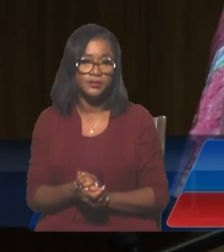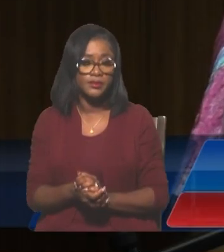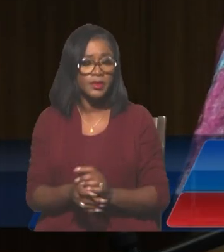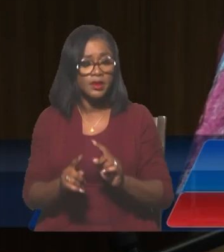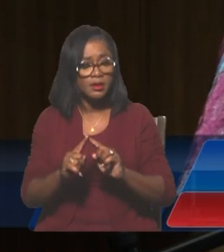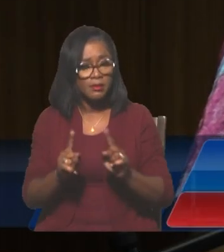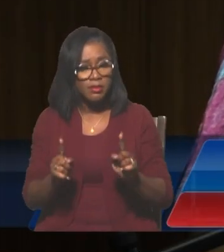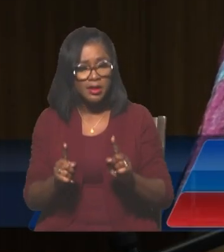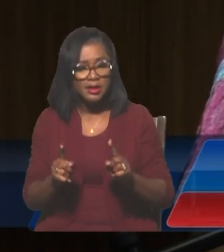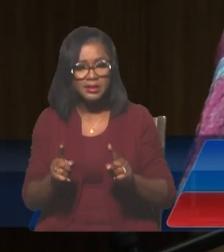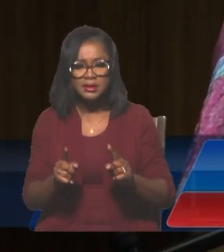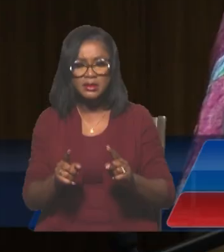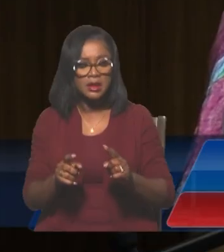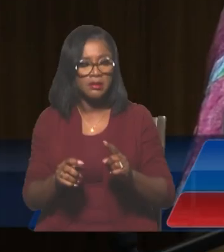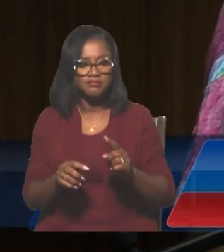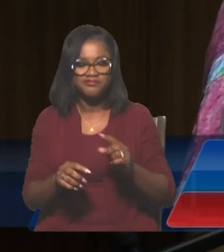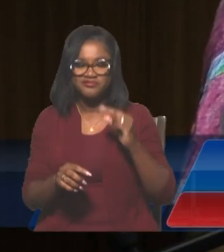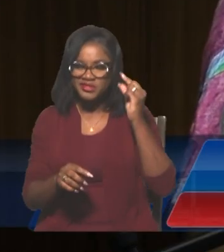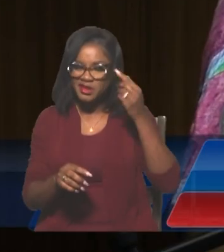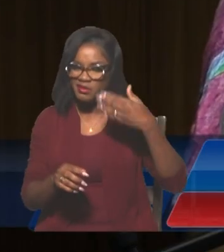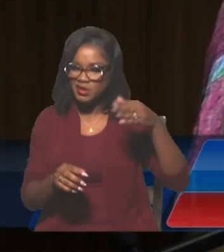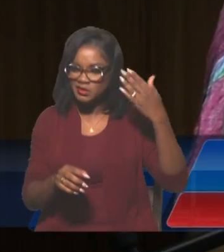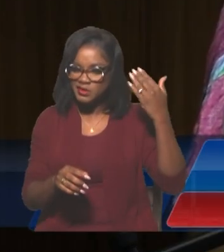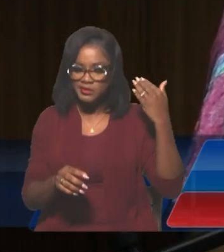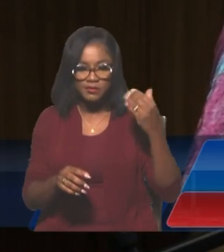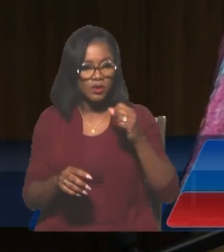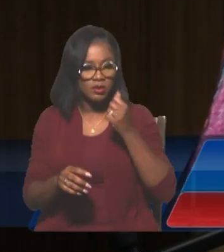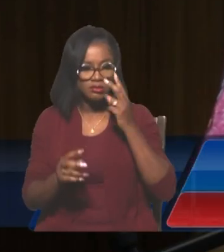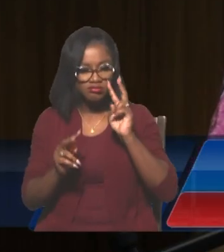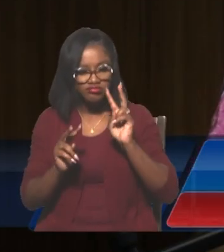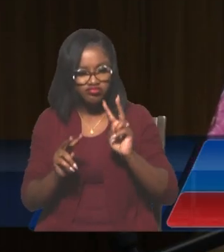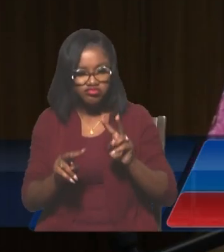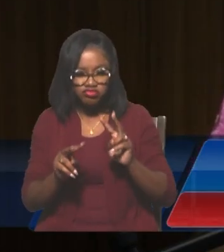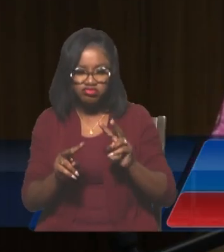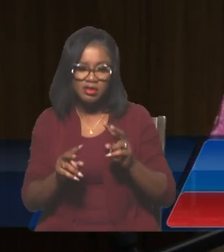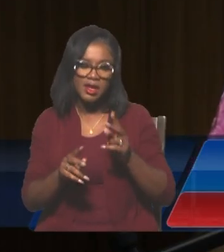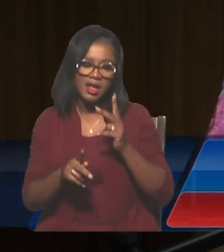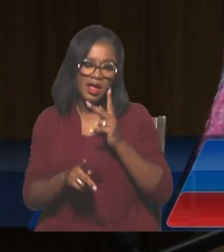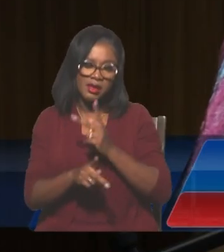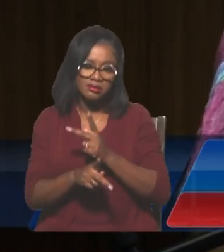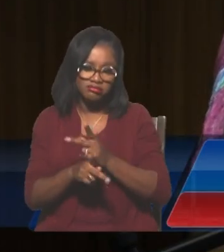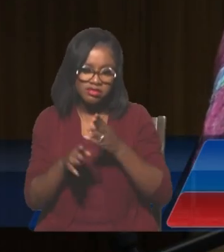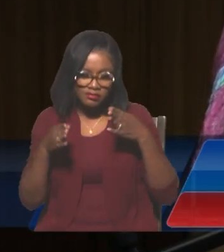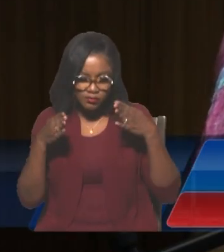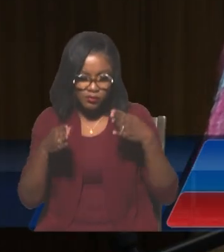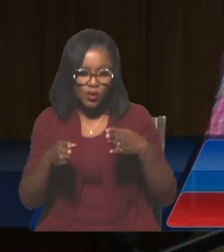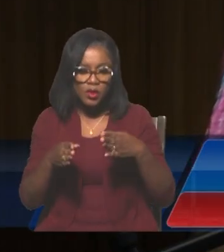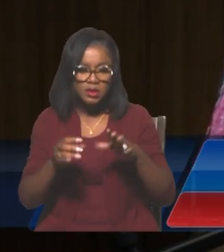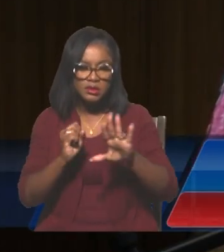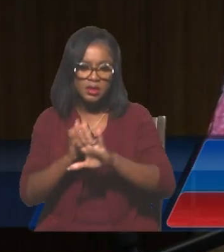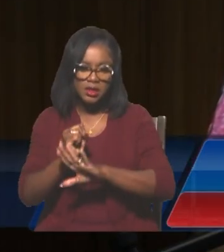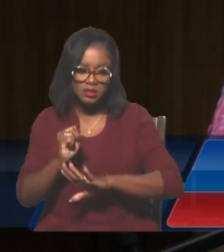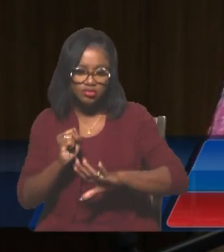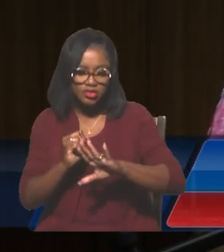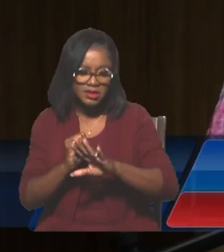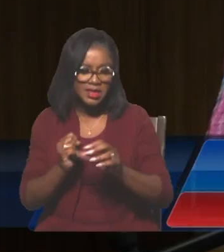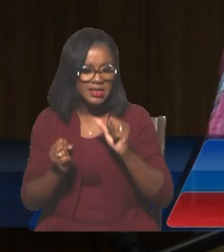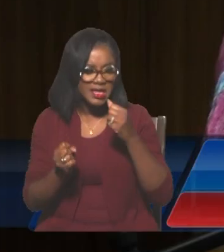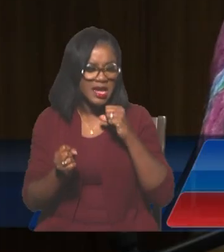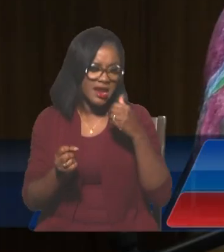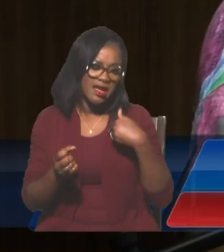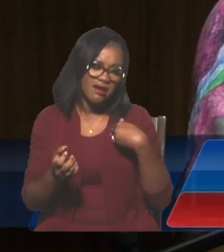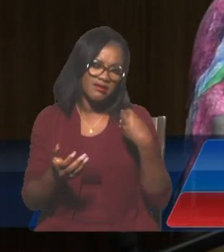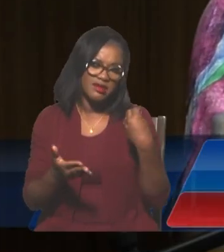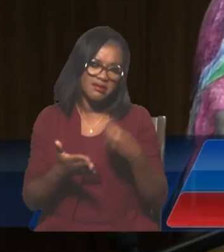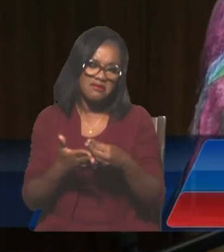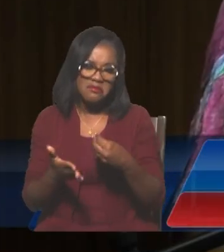of inaction, ignoring conservation, perpetuates at all levels with excuses such as lack of funds, knowledge,